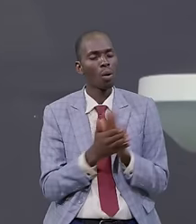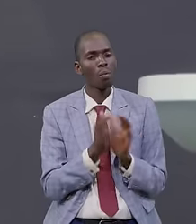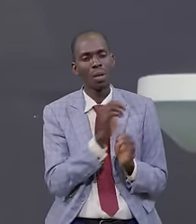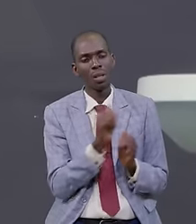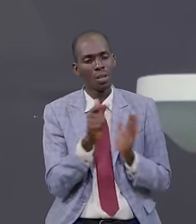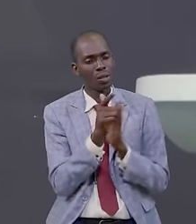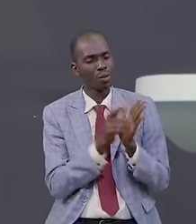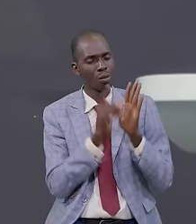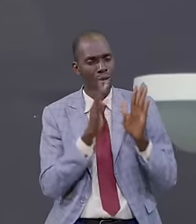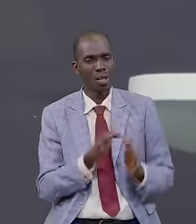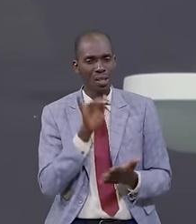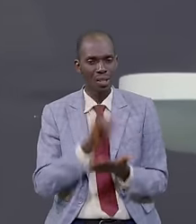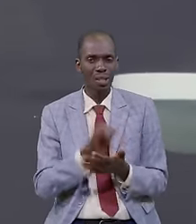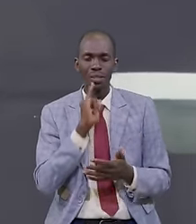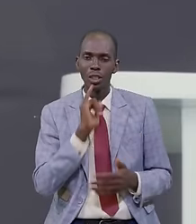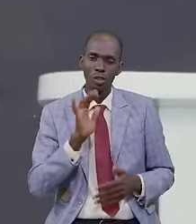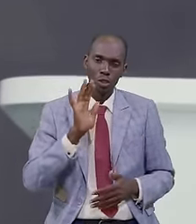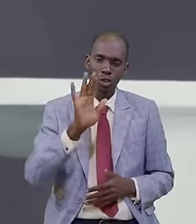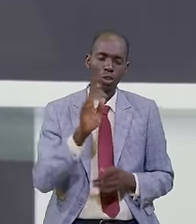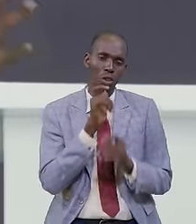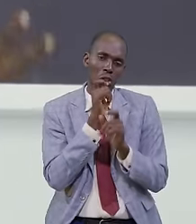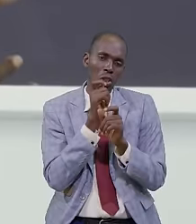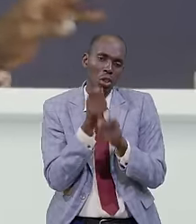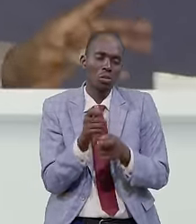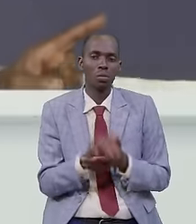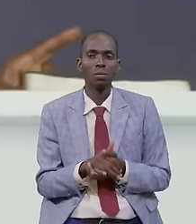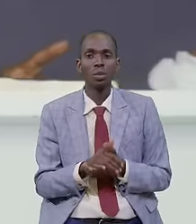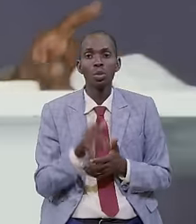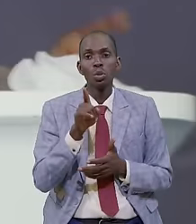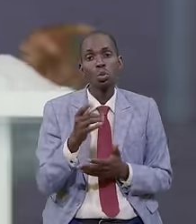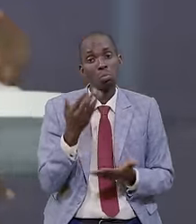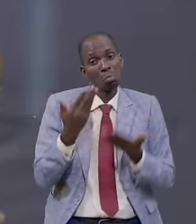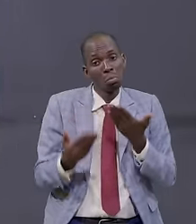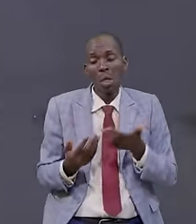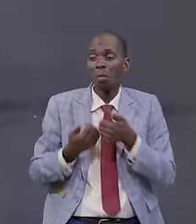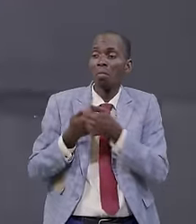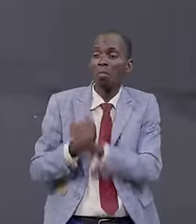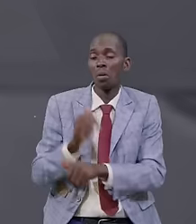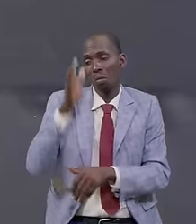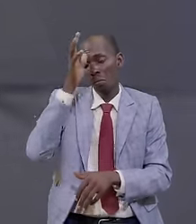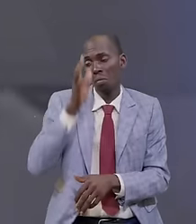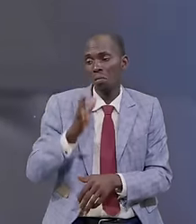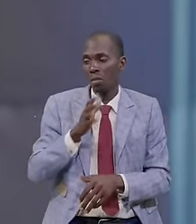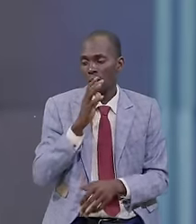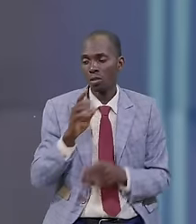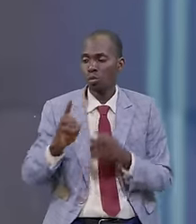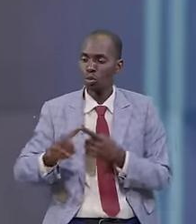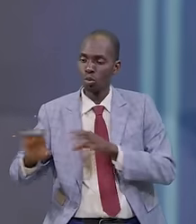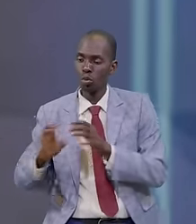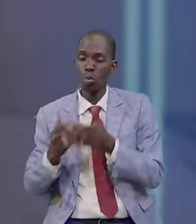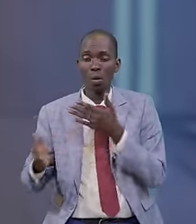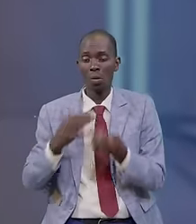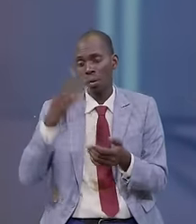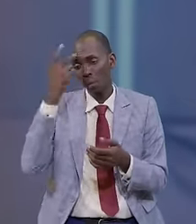gift. You will know, you might go for what they said you should go for. Then after you finish that, you go for your